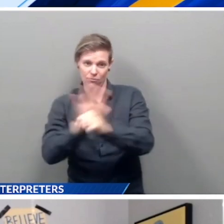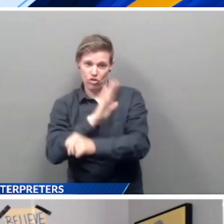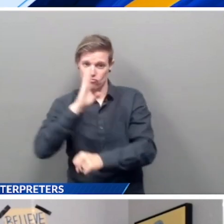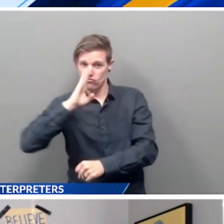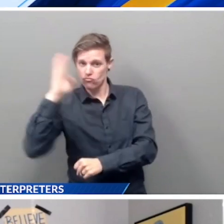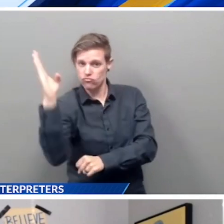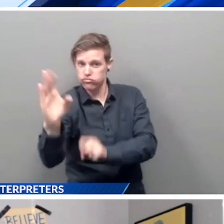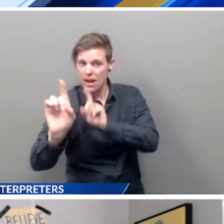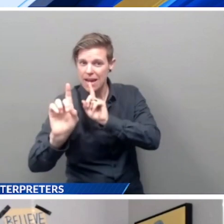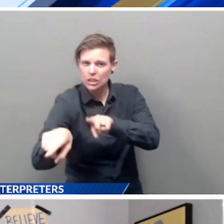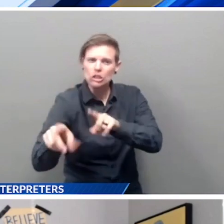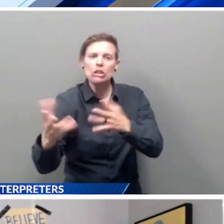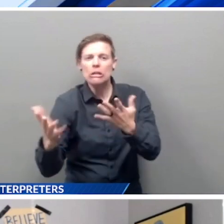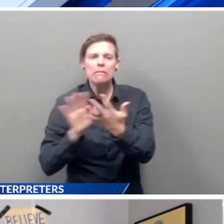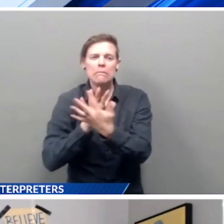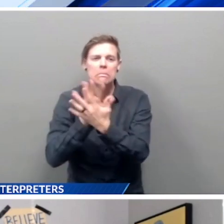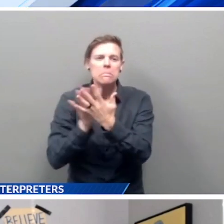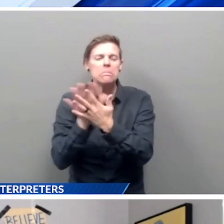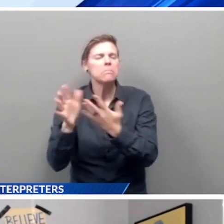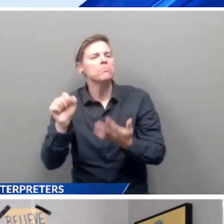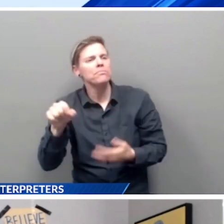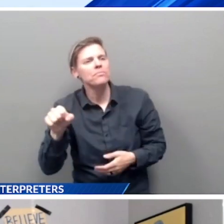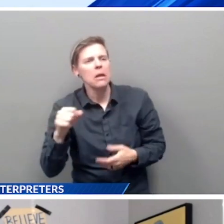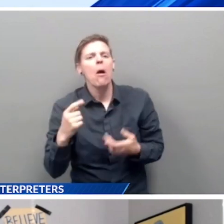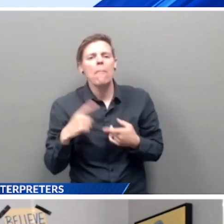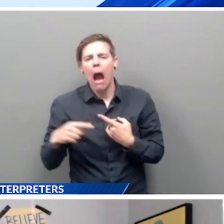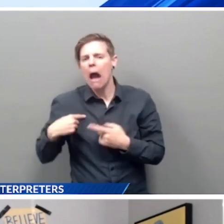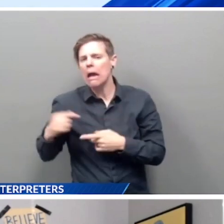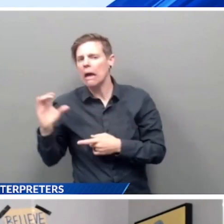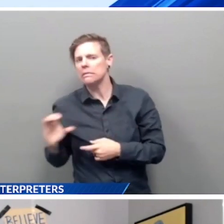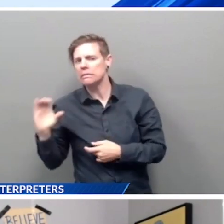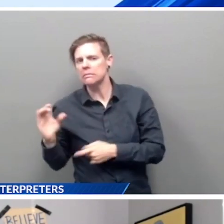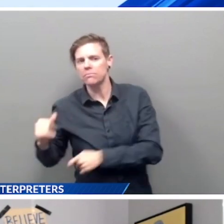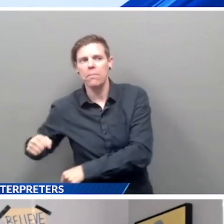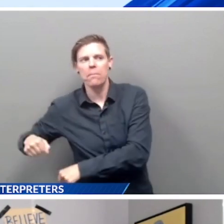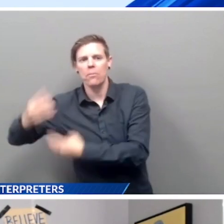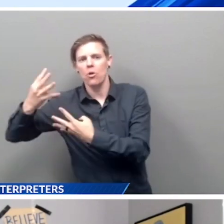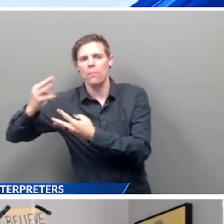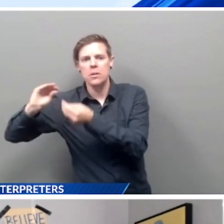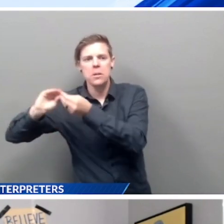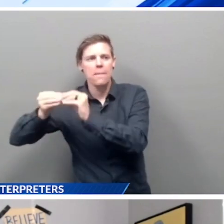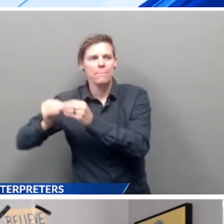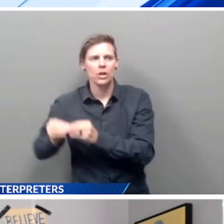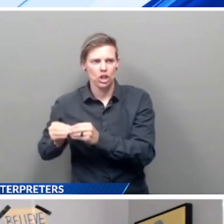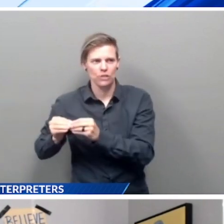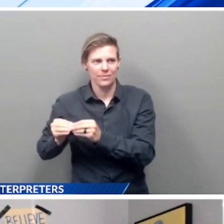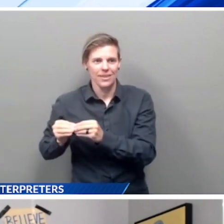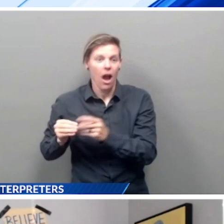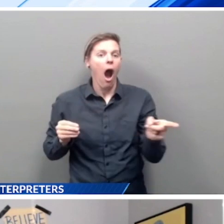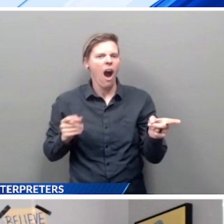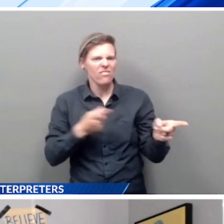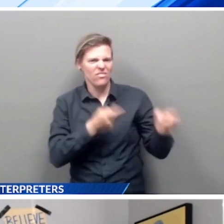then I can pull up those numbers. Usually Secretary Grace, you're quicker than me at finding the numbers.